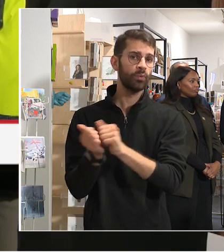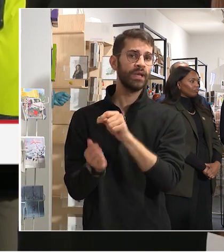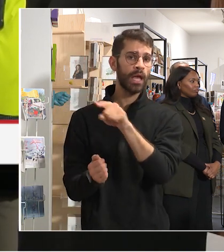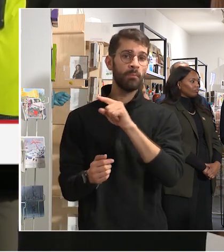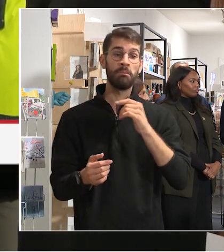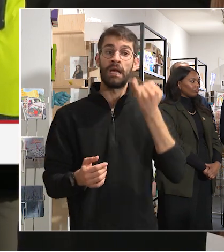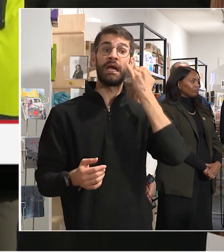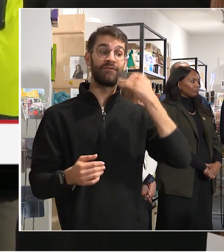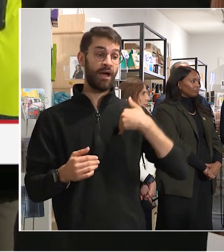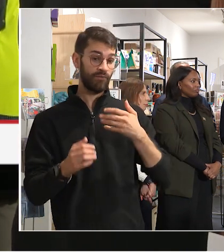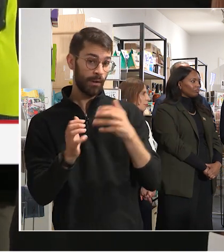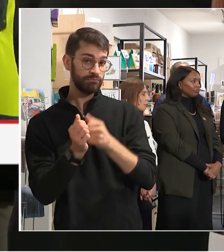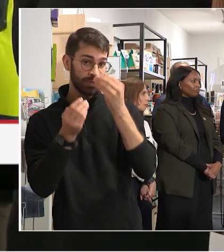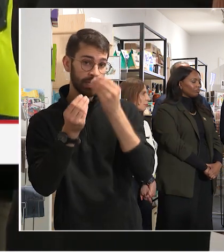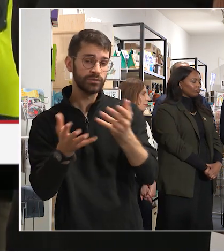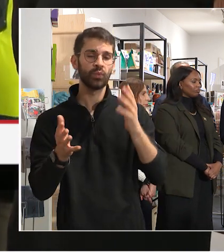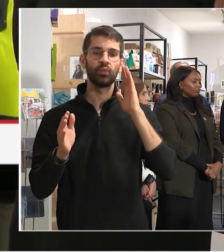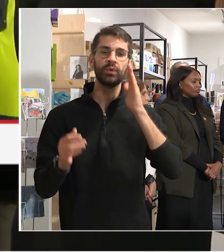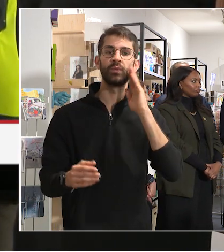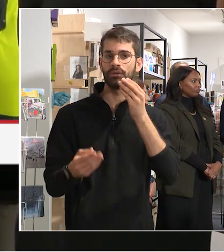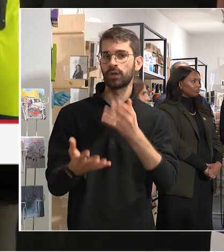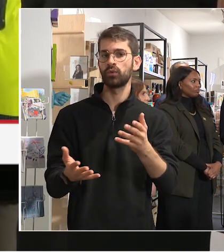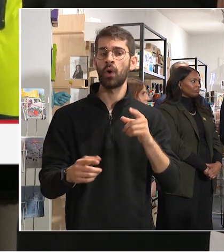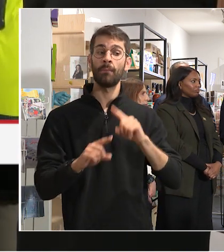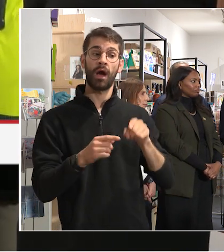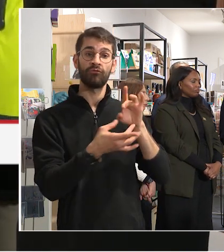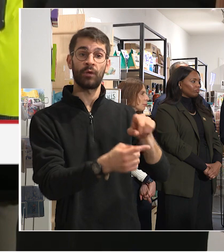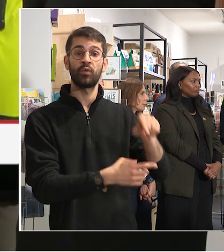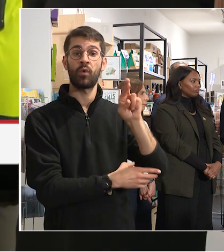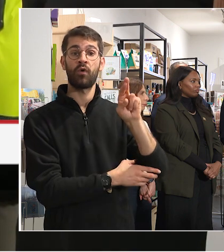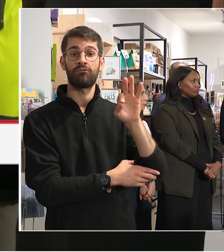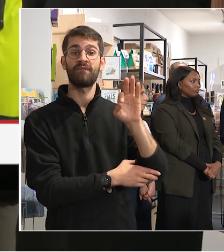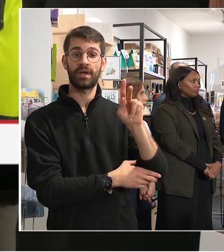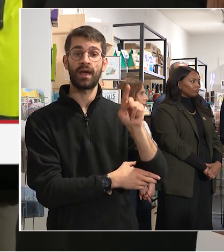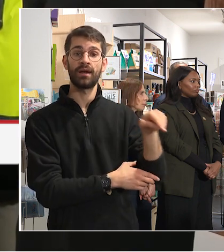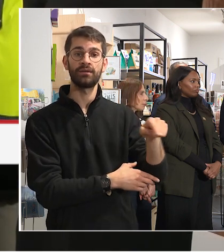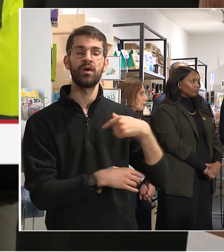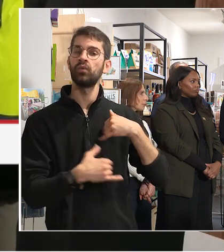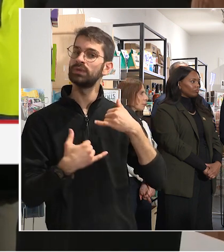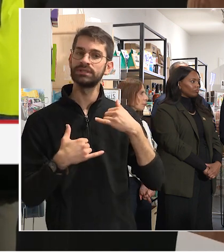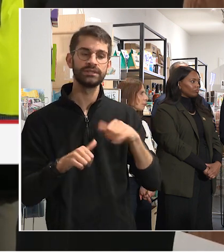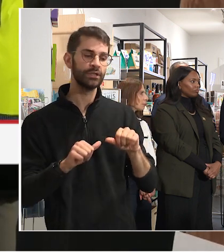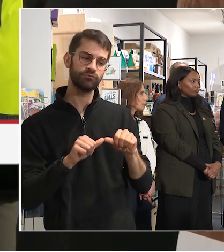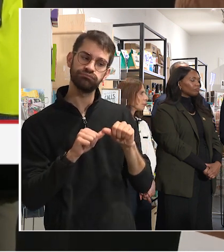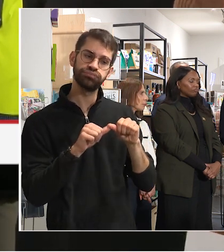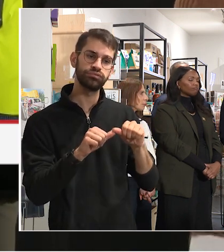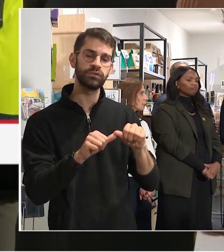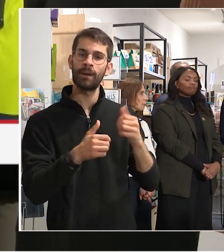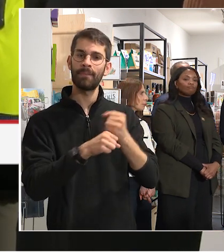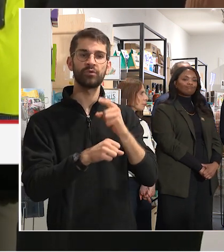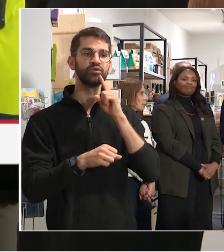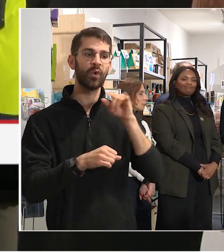to update. As it relates to RFK, we continue to push on all fronts to have the transfer of the land.